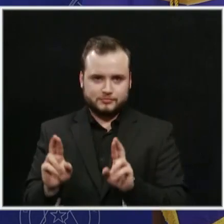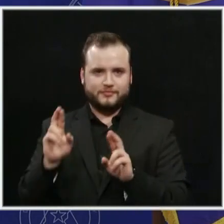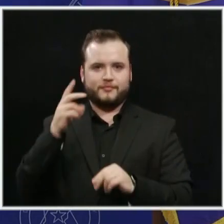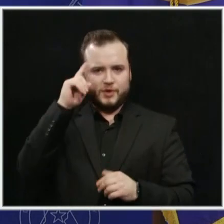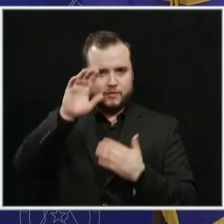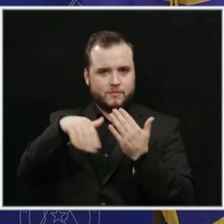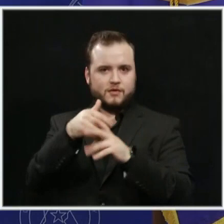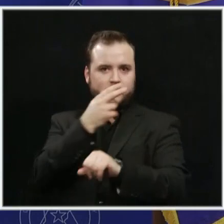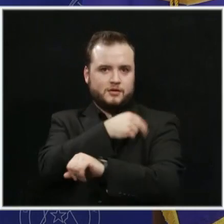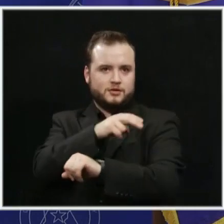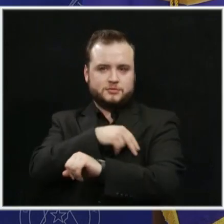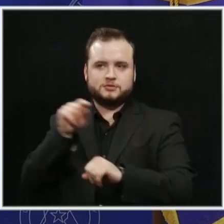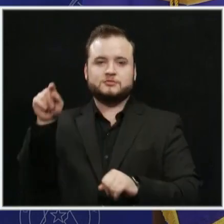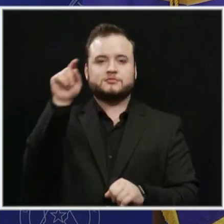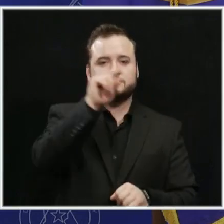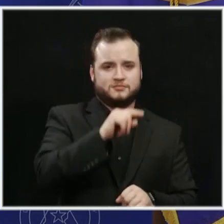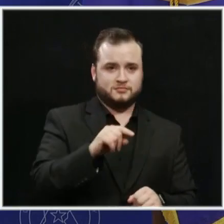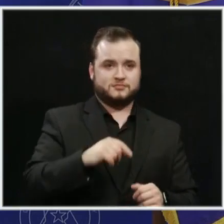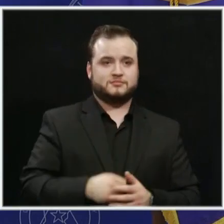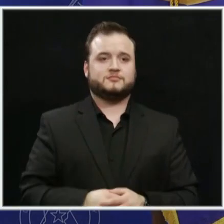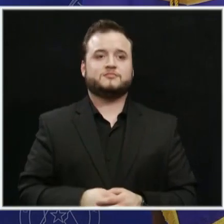just how real this is.